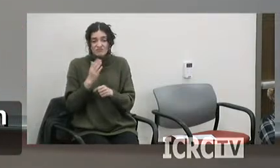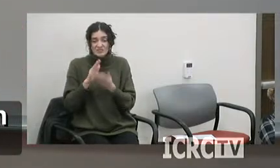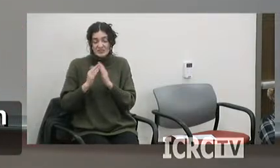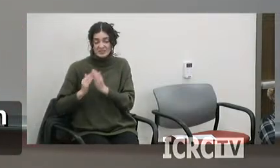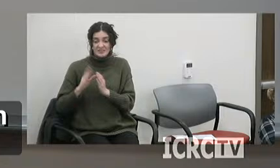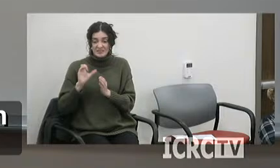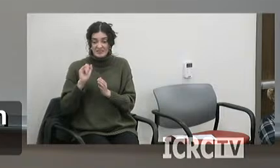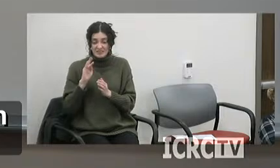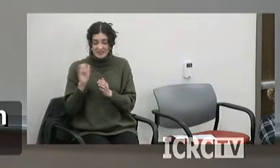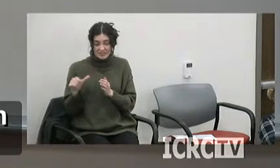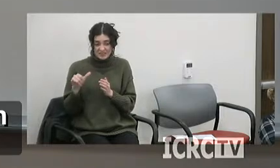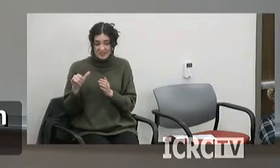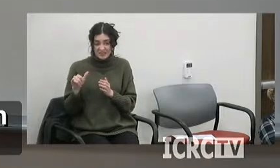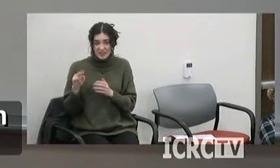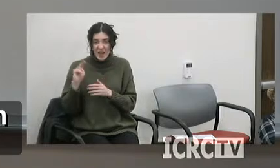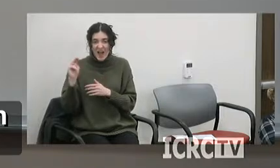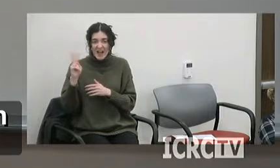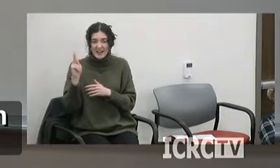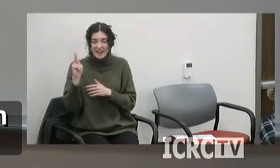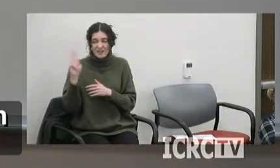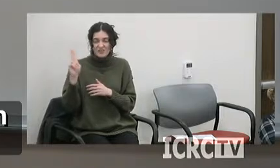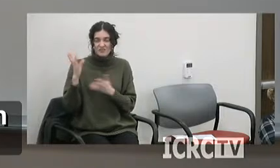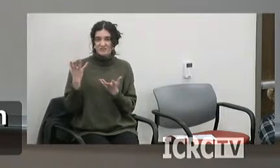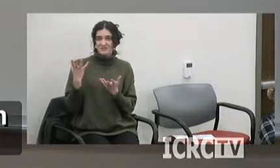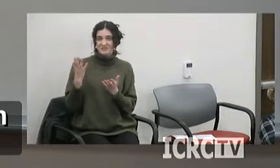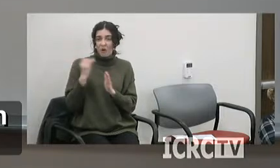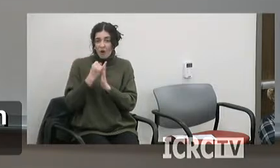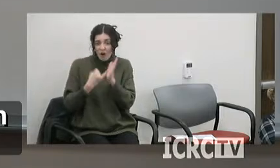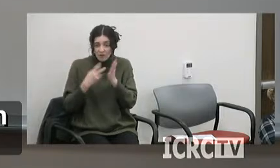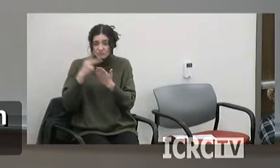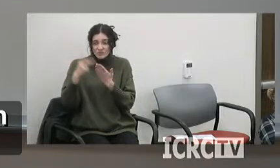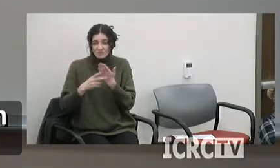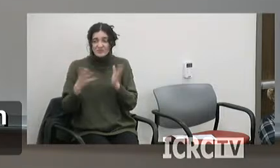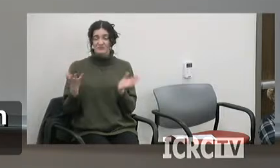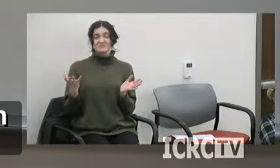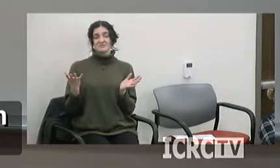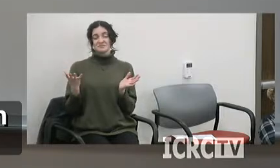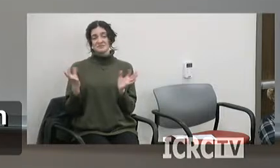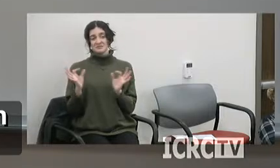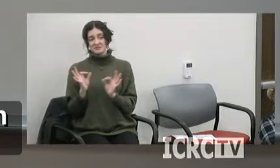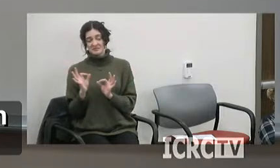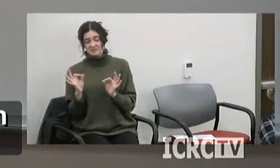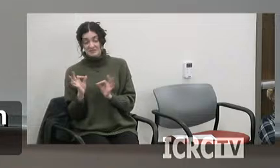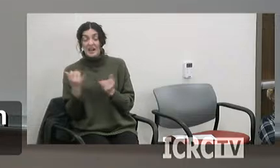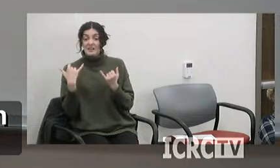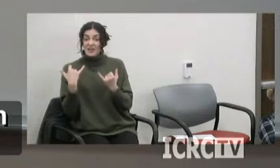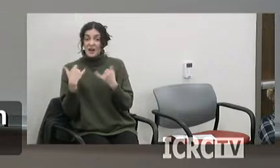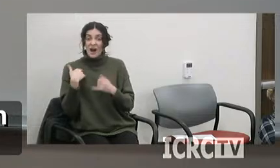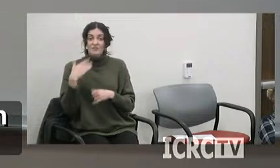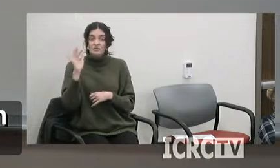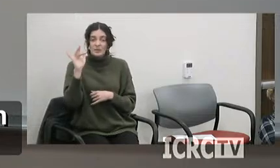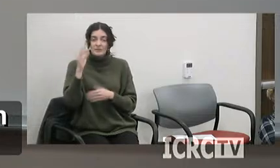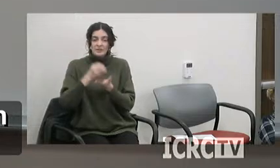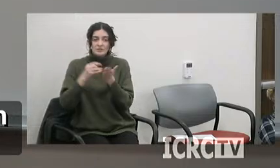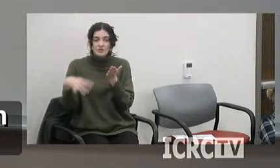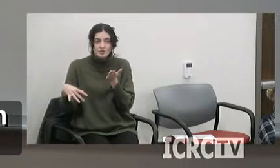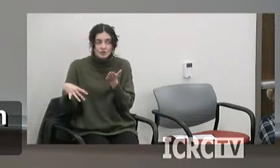We are the metro kids. We currently have 25 students from Milford right now in a program